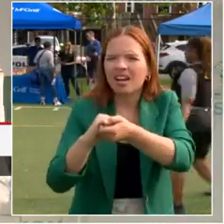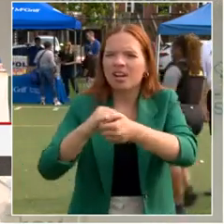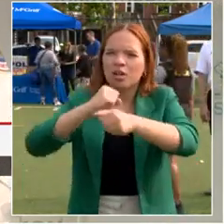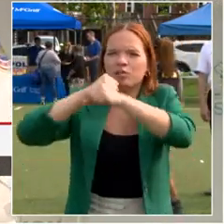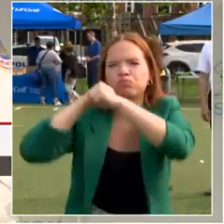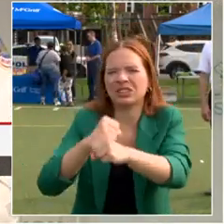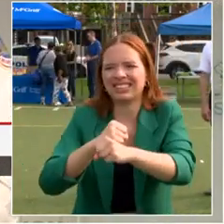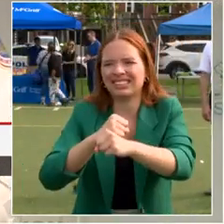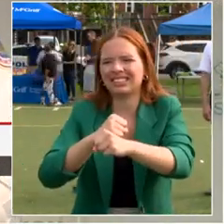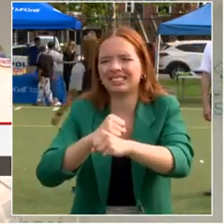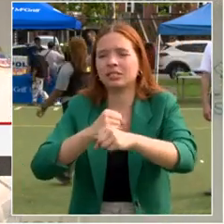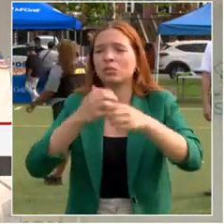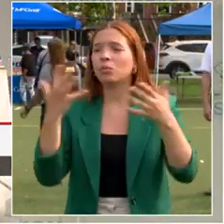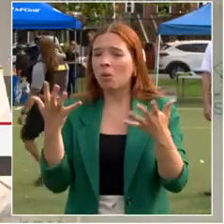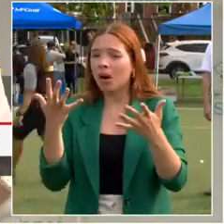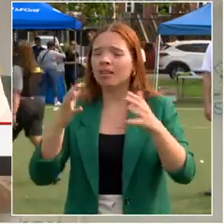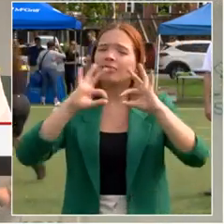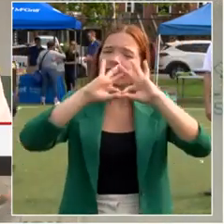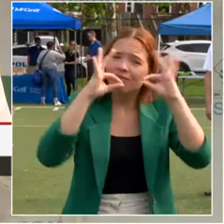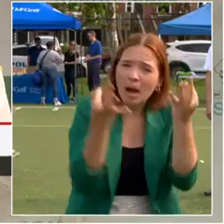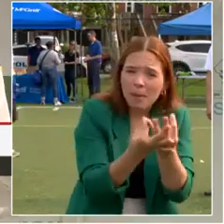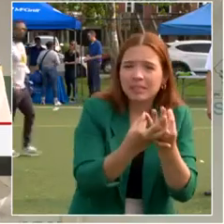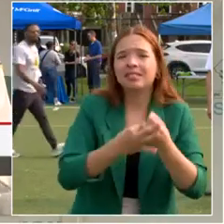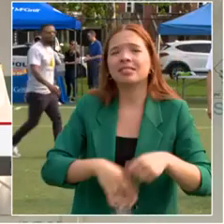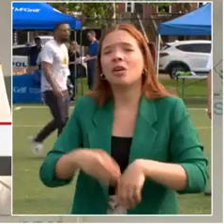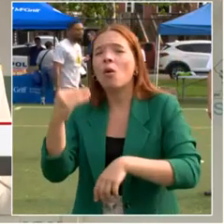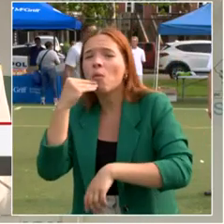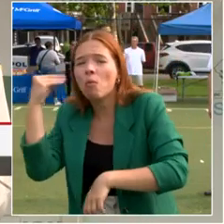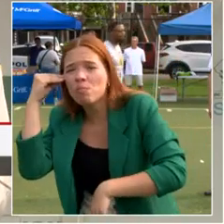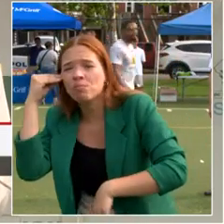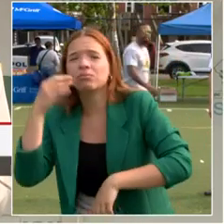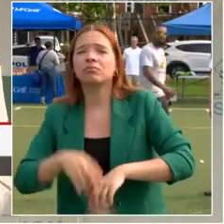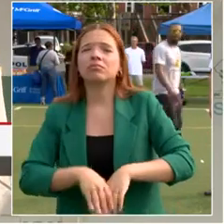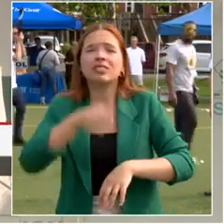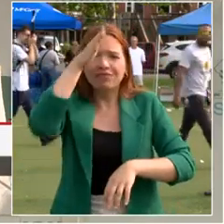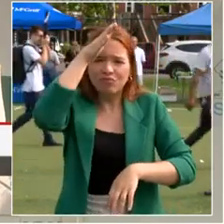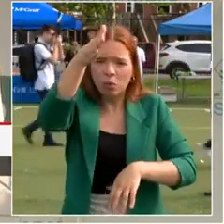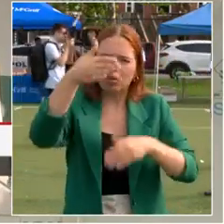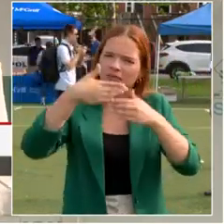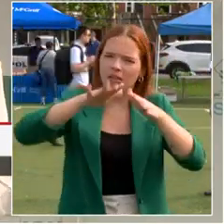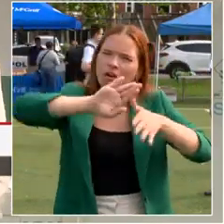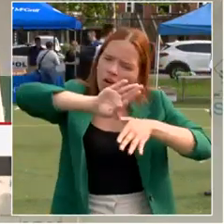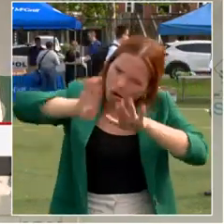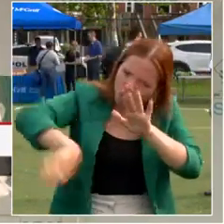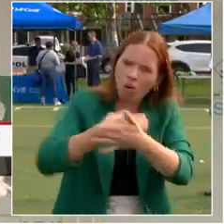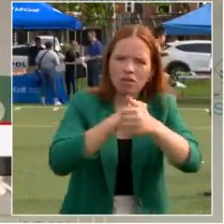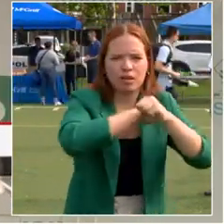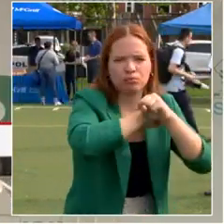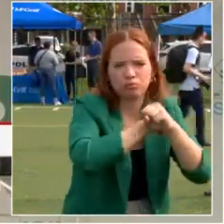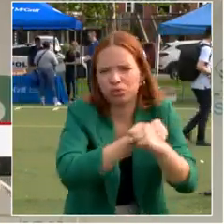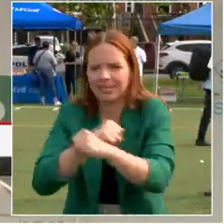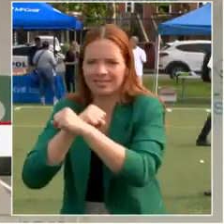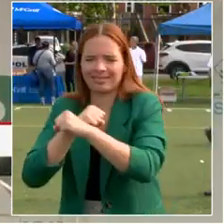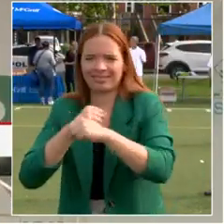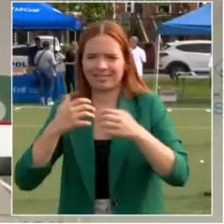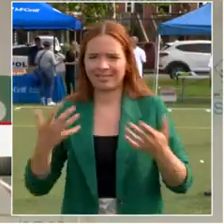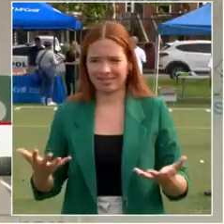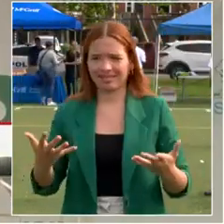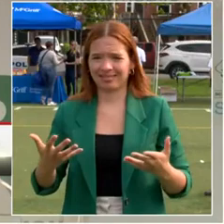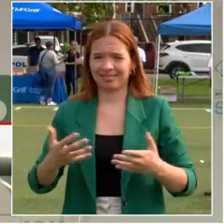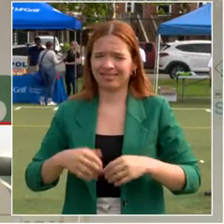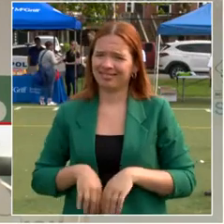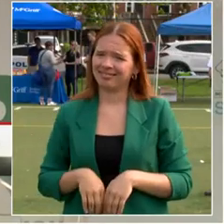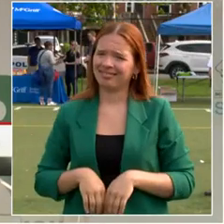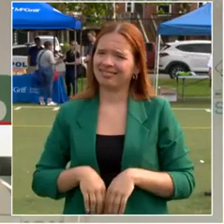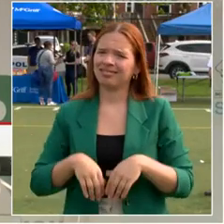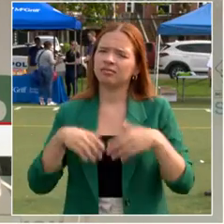our homes, and our future. Before I conclude, I want to express my heartfelt gratitude to all of the